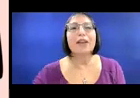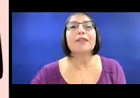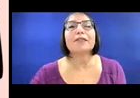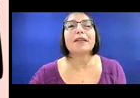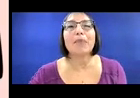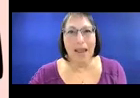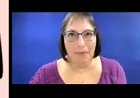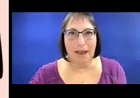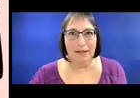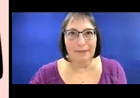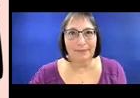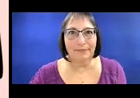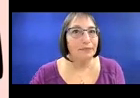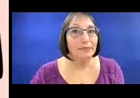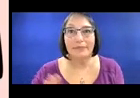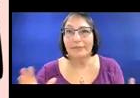is banana pants.